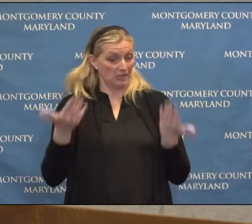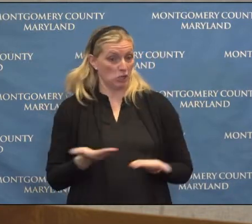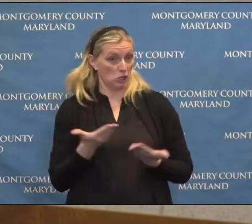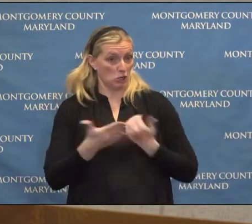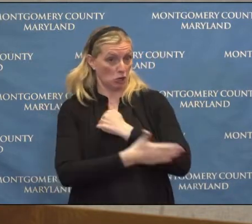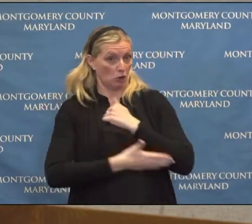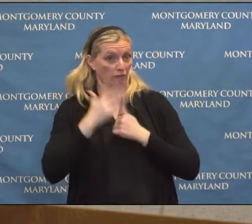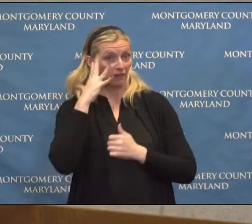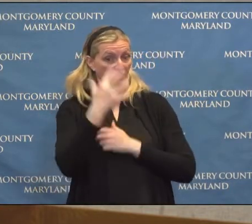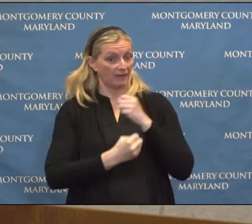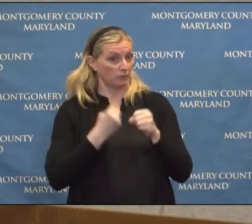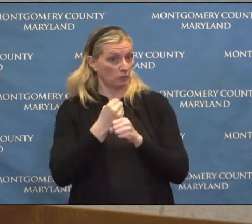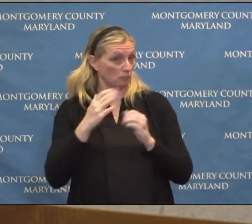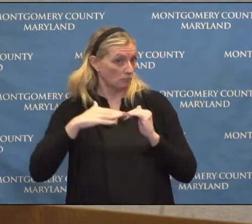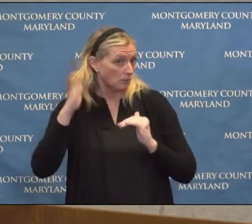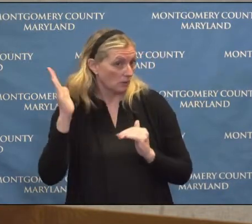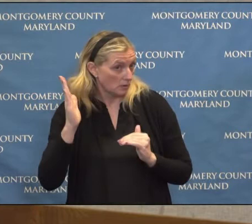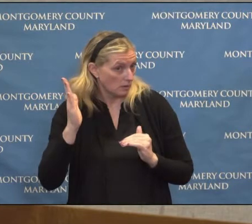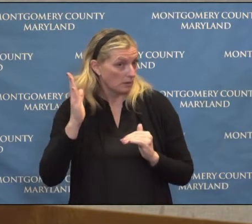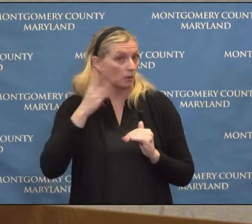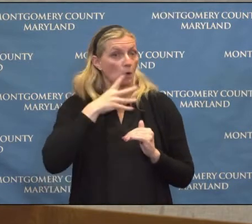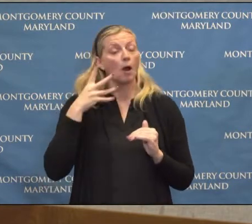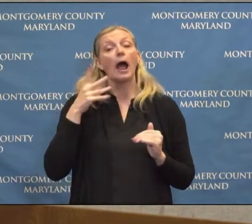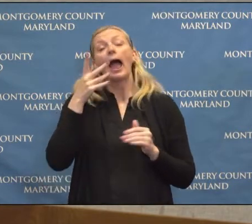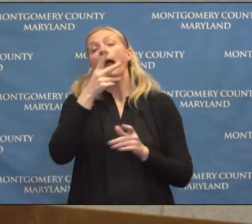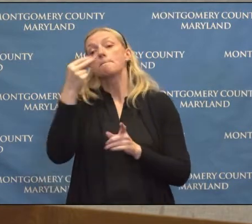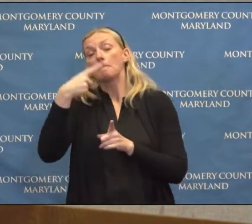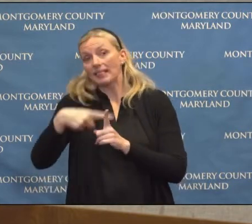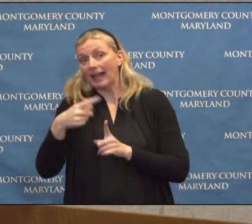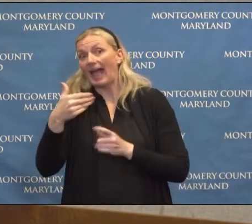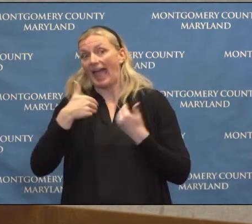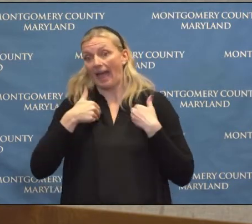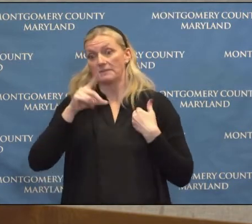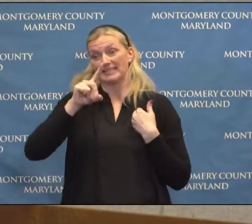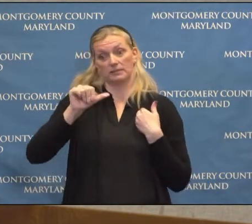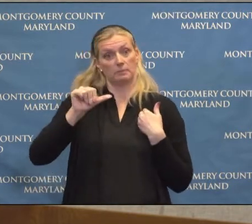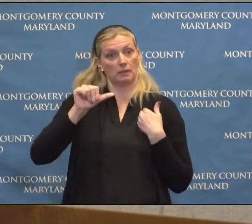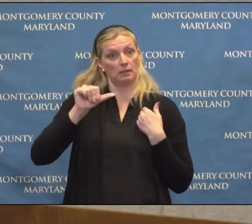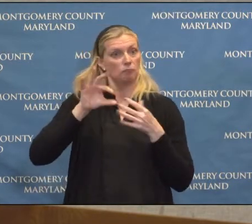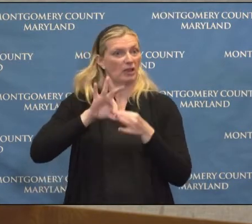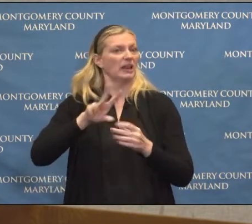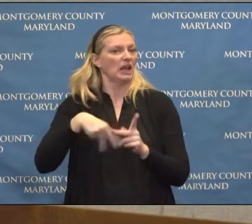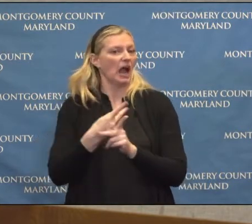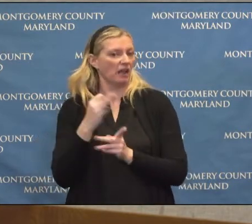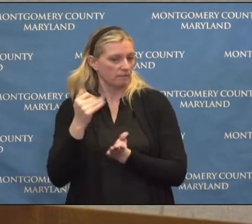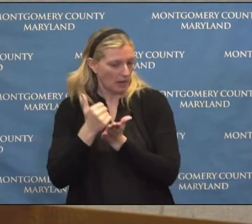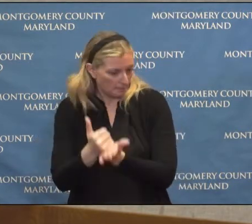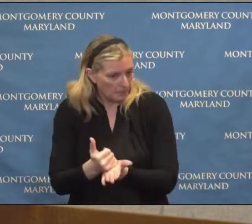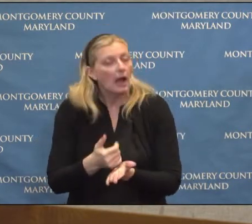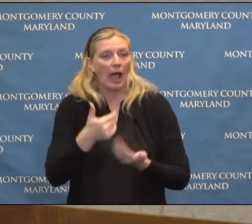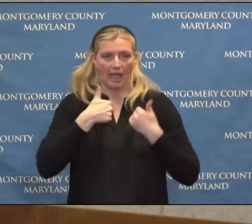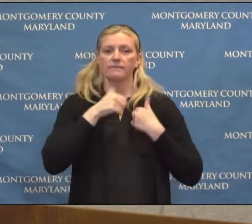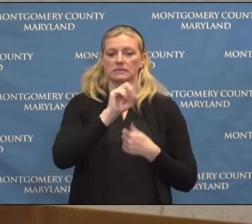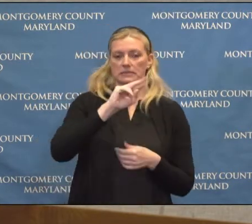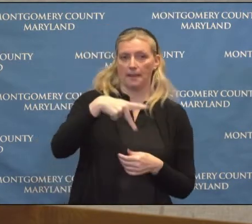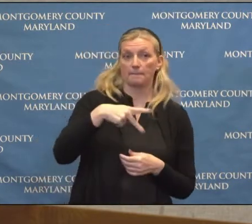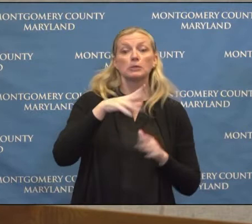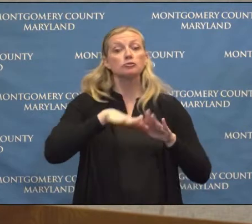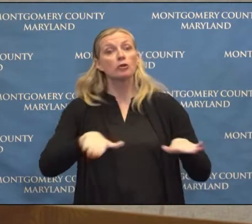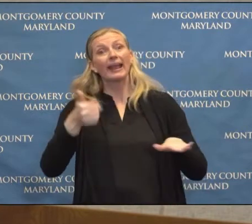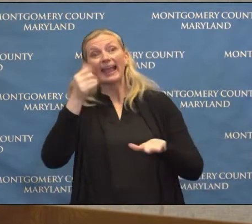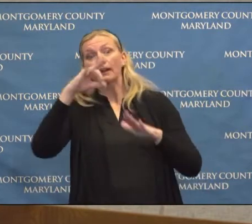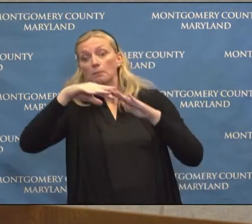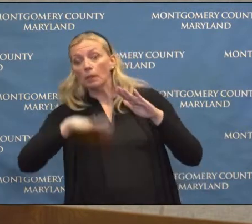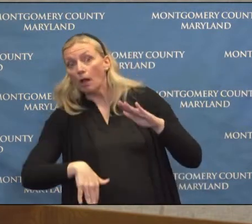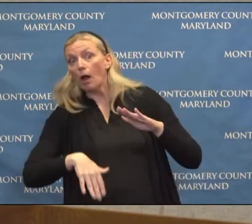or more and or received disability-related assistance are SNAP eligible. Children who are 18 and under who were born